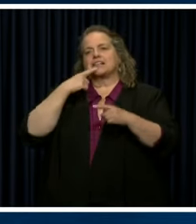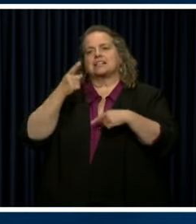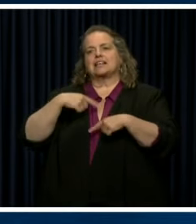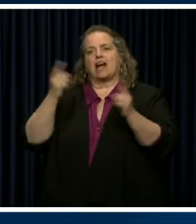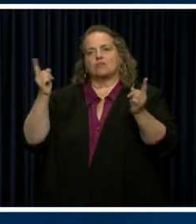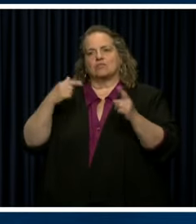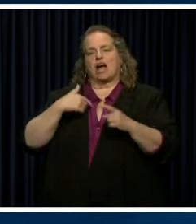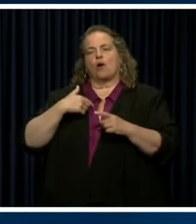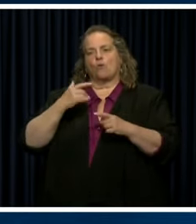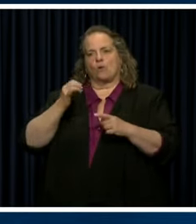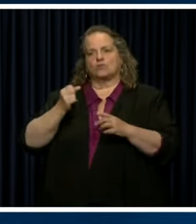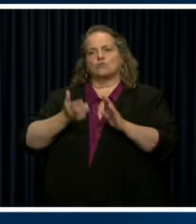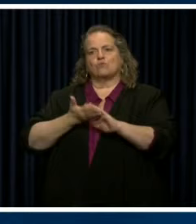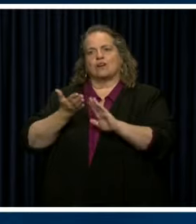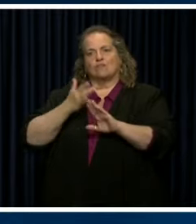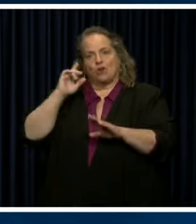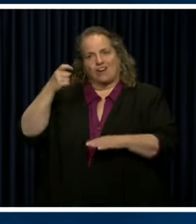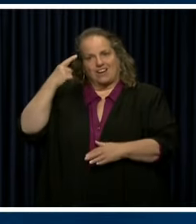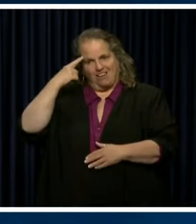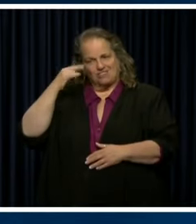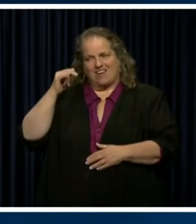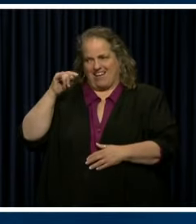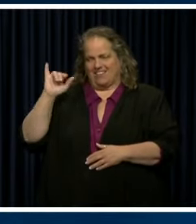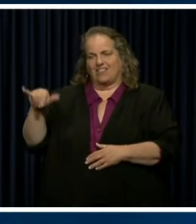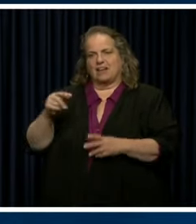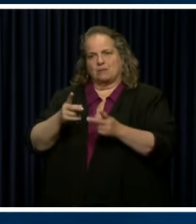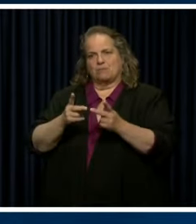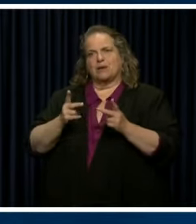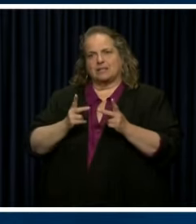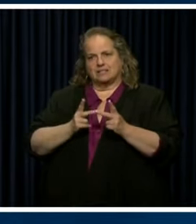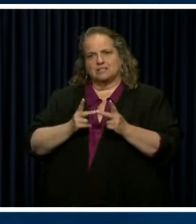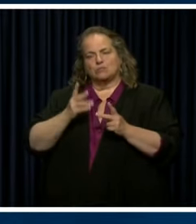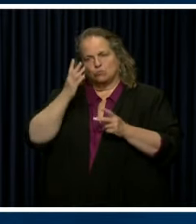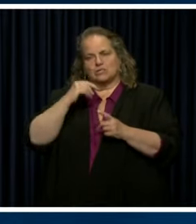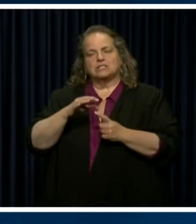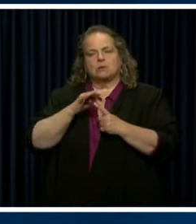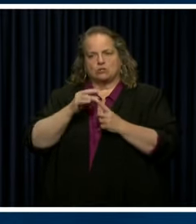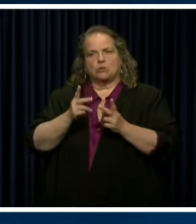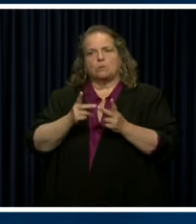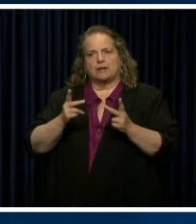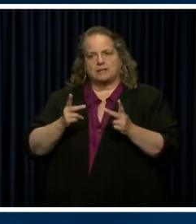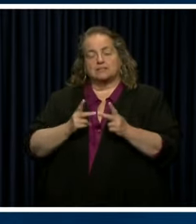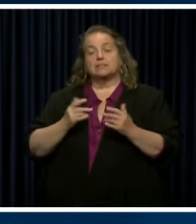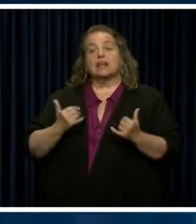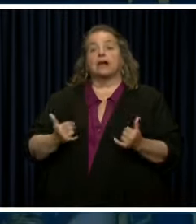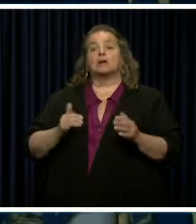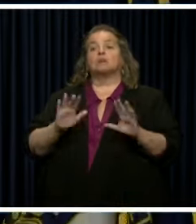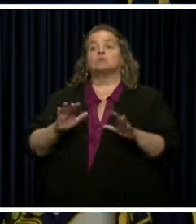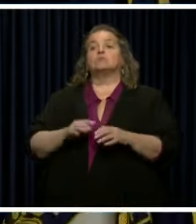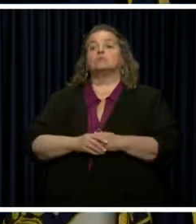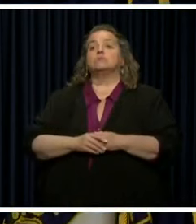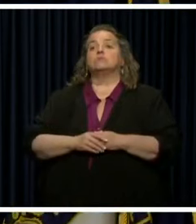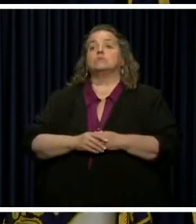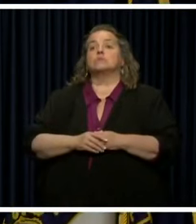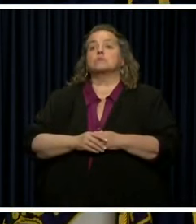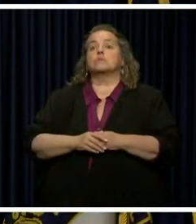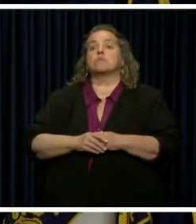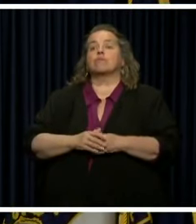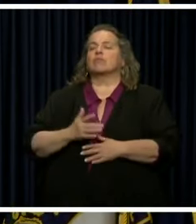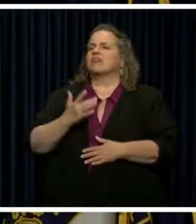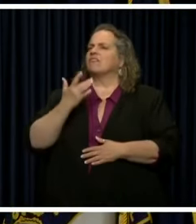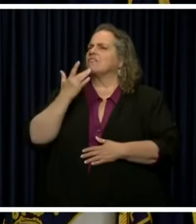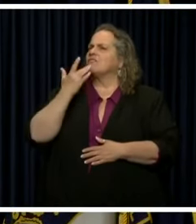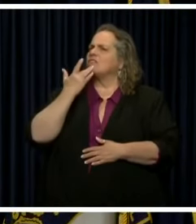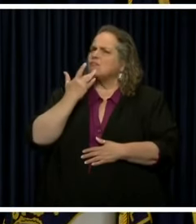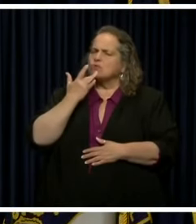tour right there at this facility. Pretty special place. Now, the favorite videos we